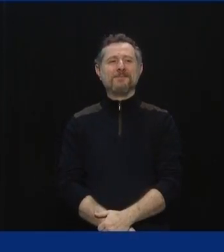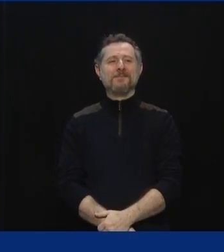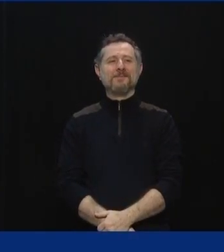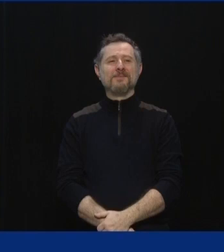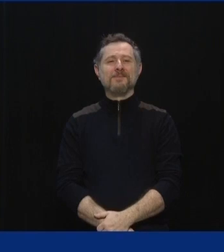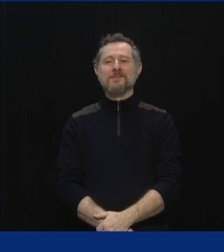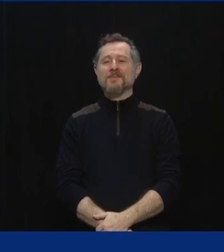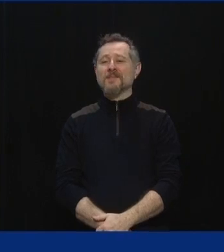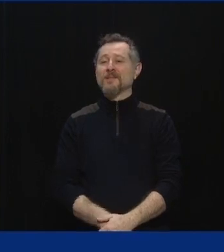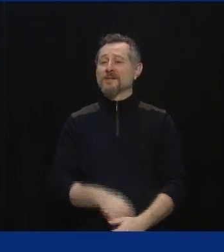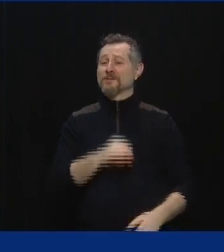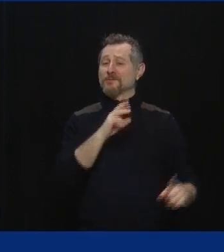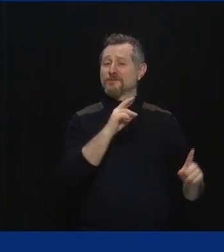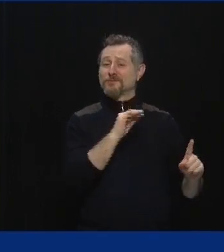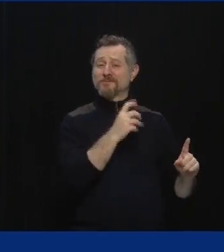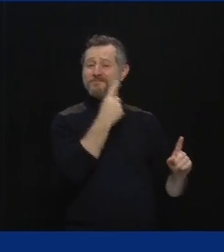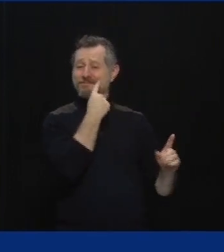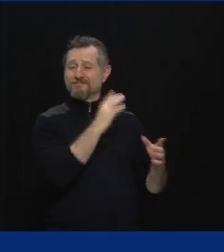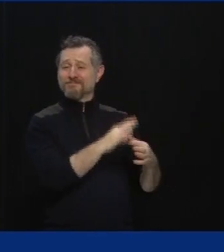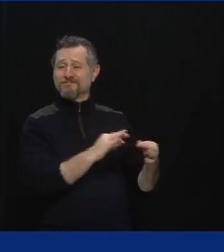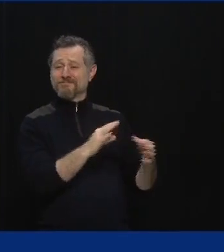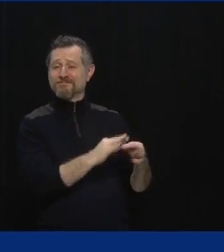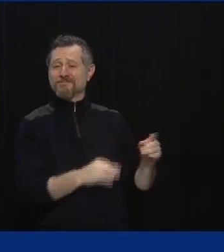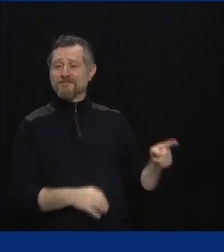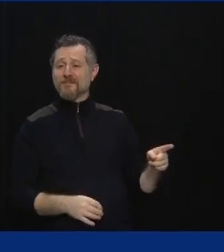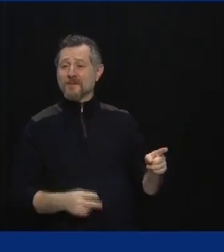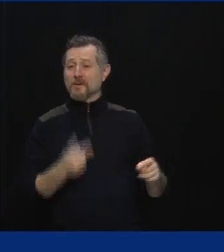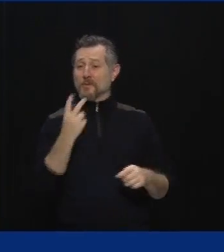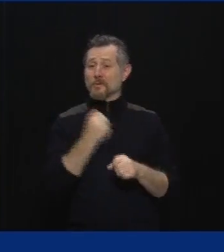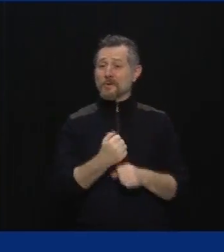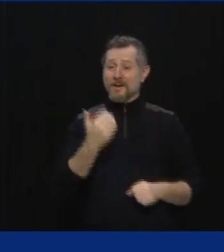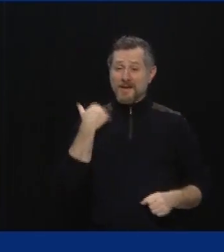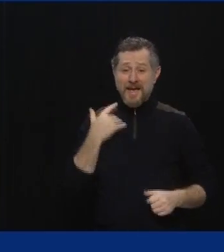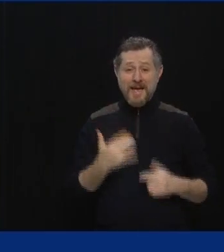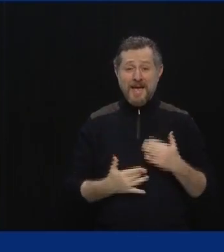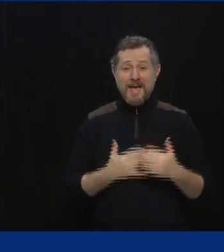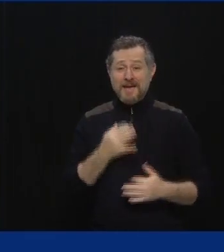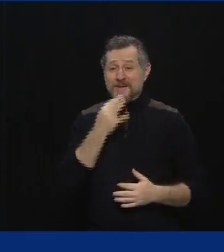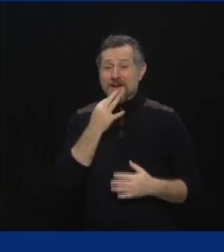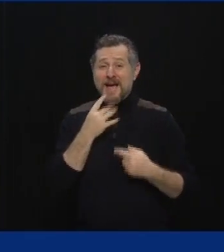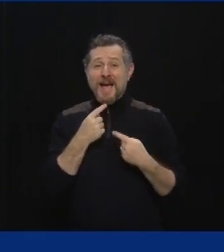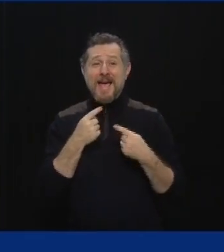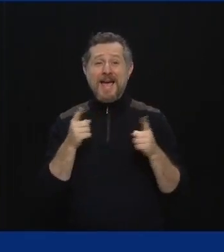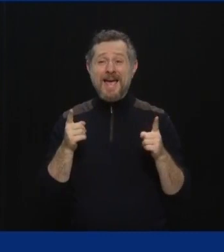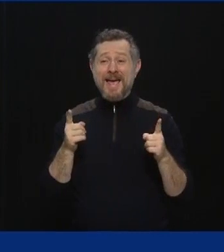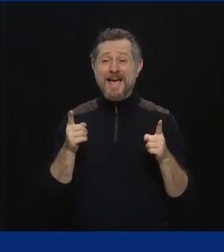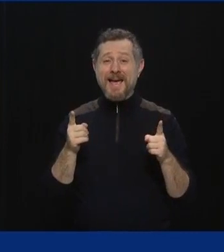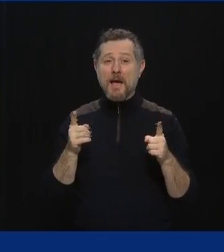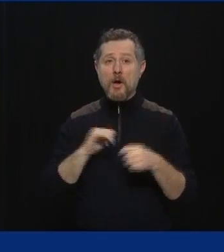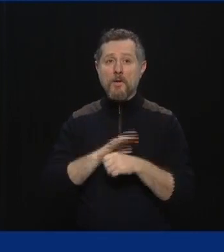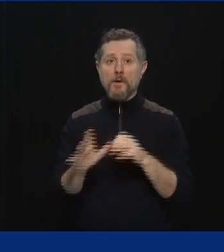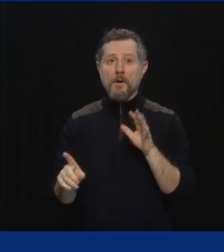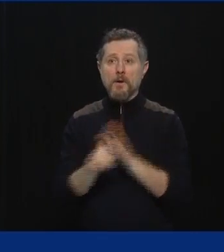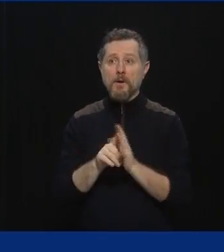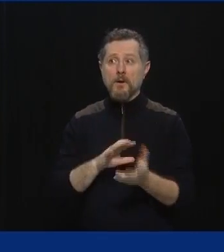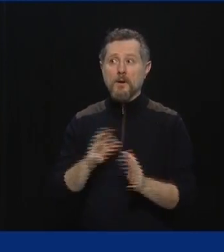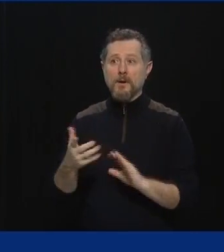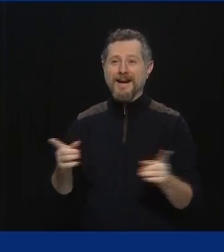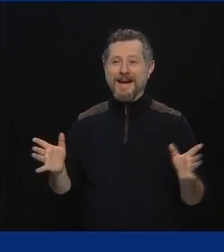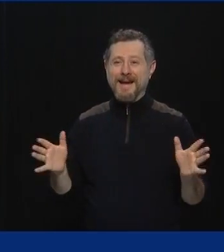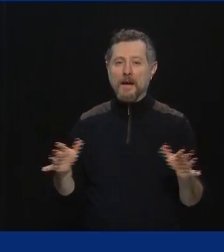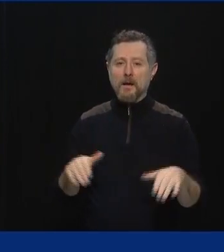As Rick highlighted, we were almost there 2 years ago, and the world changed for each and every one of us.